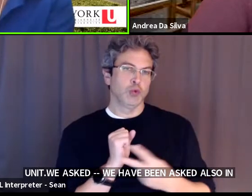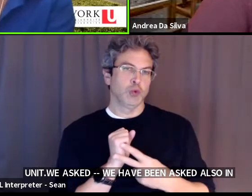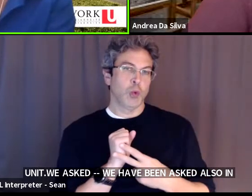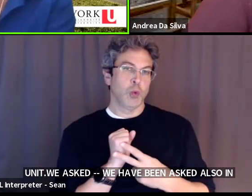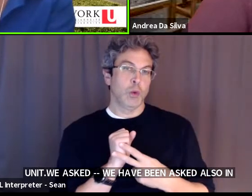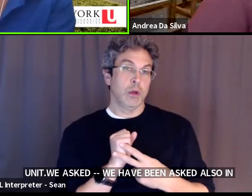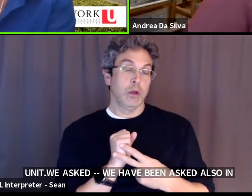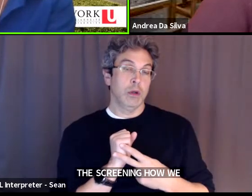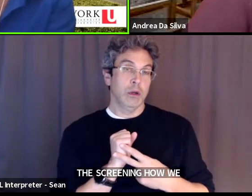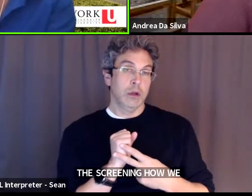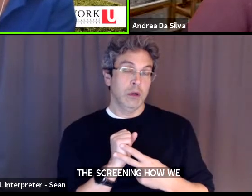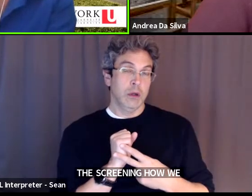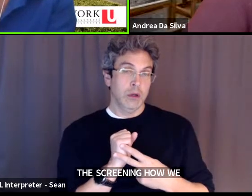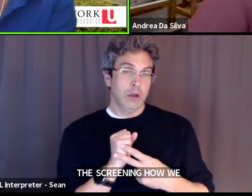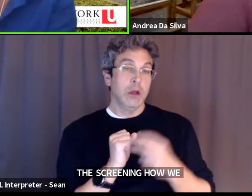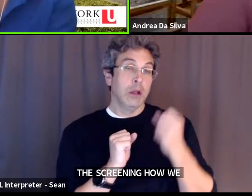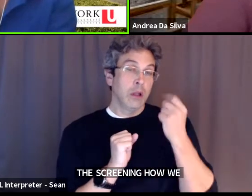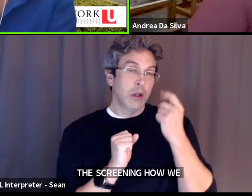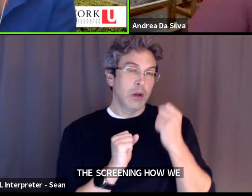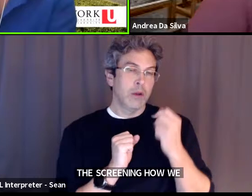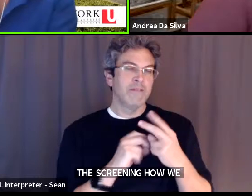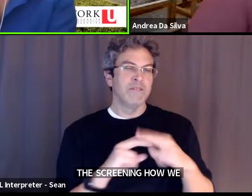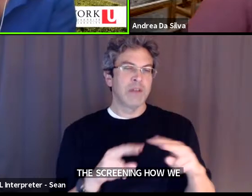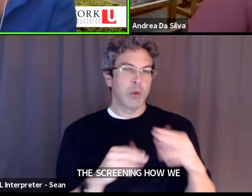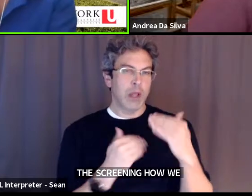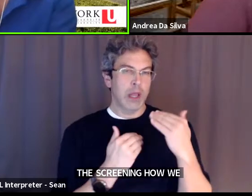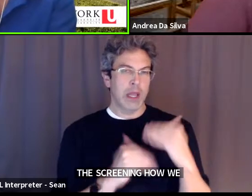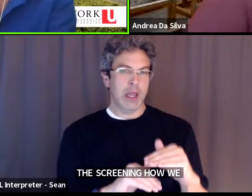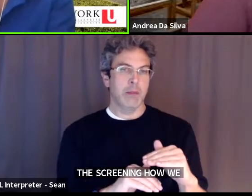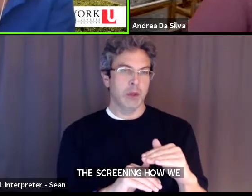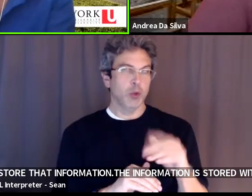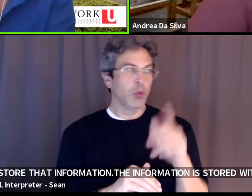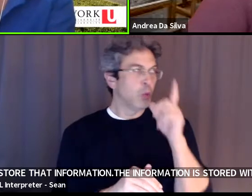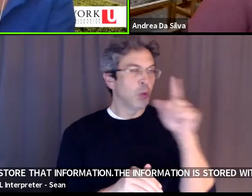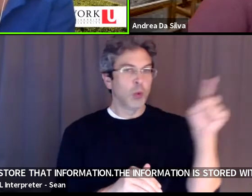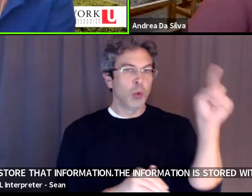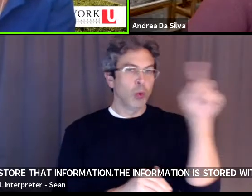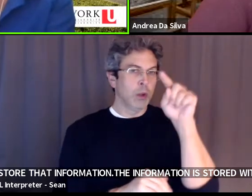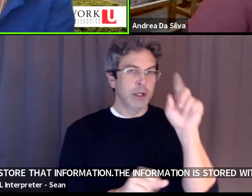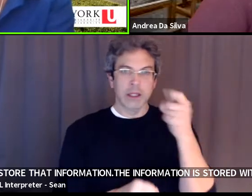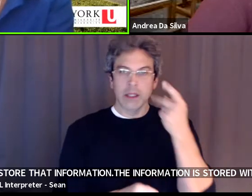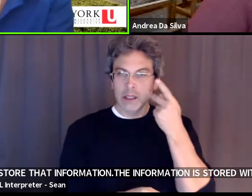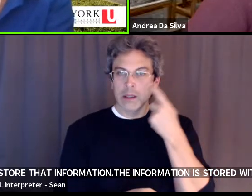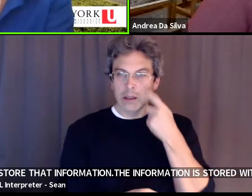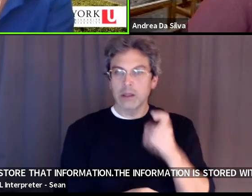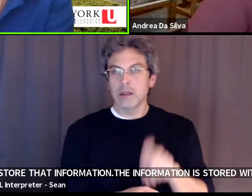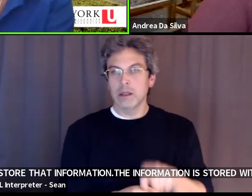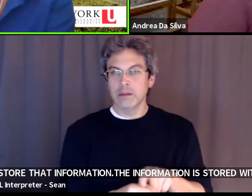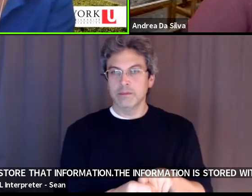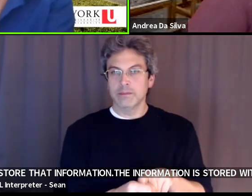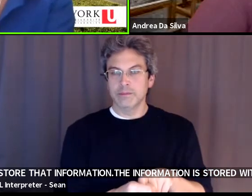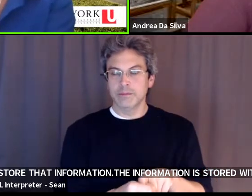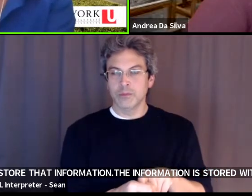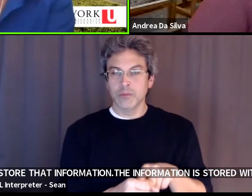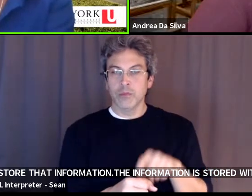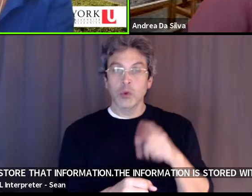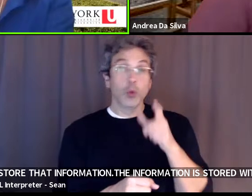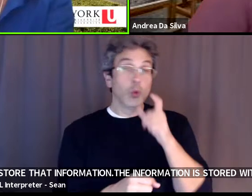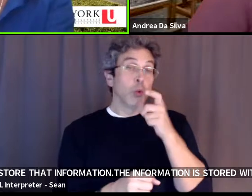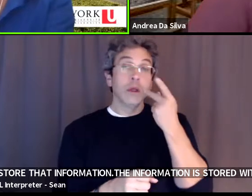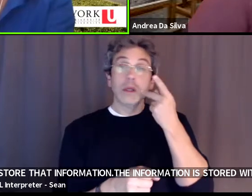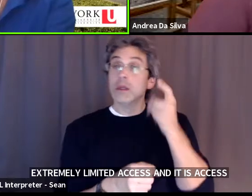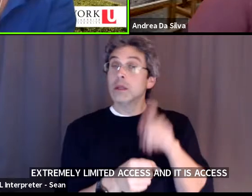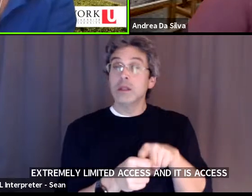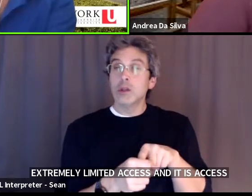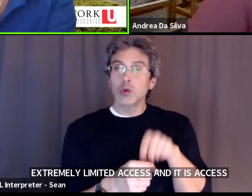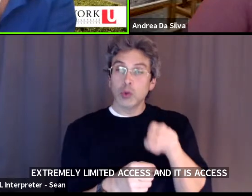stored with extremely limited access, and it's access to those people who are going to contact you to see how we can